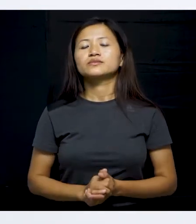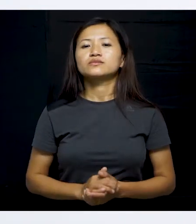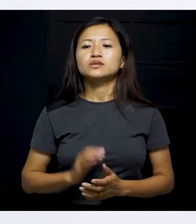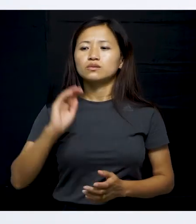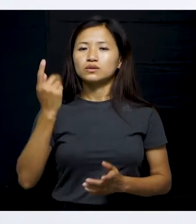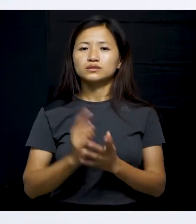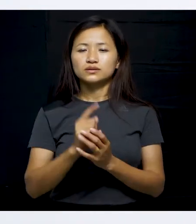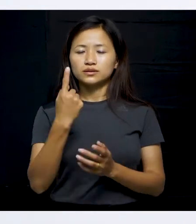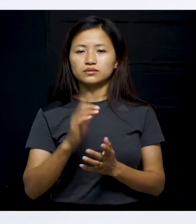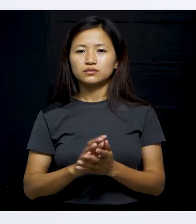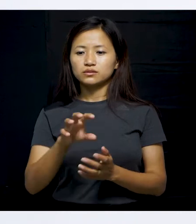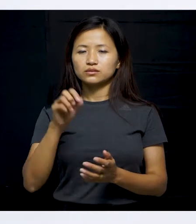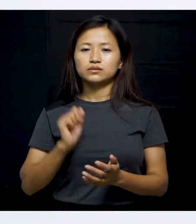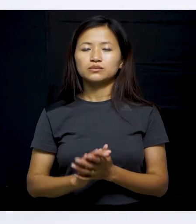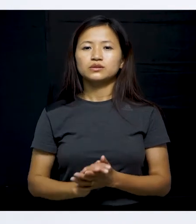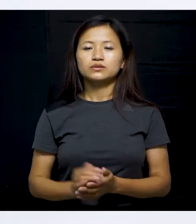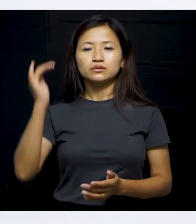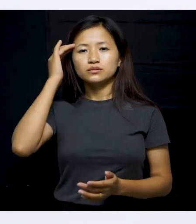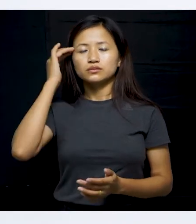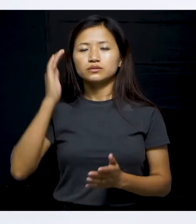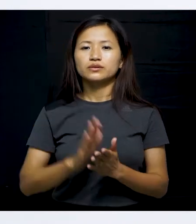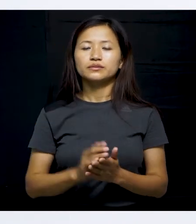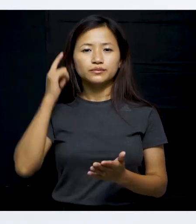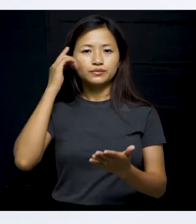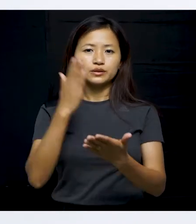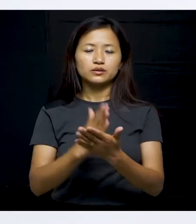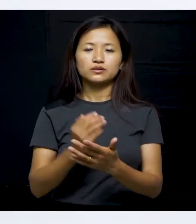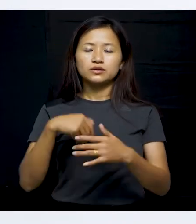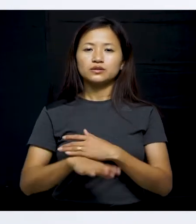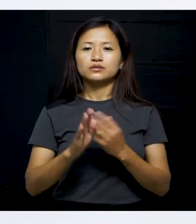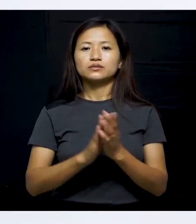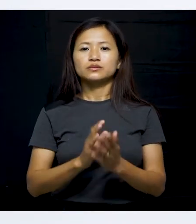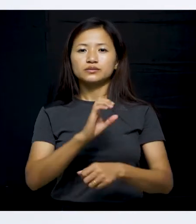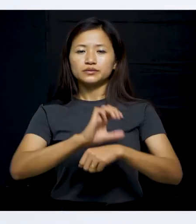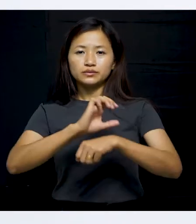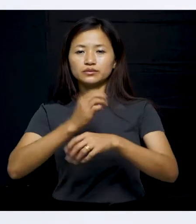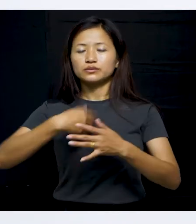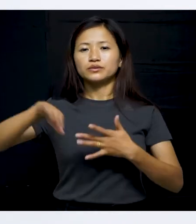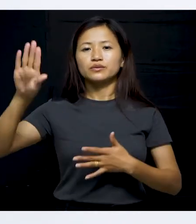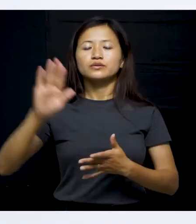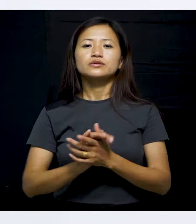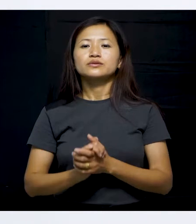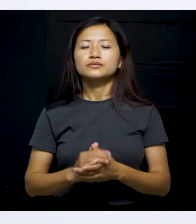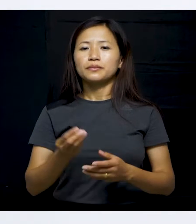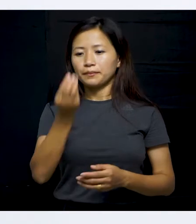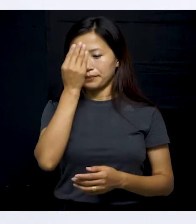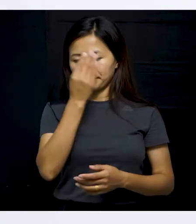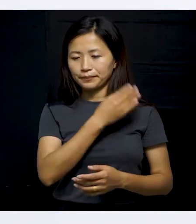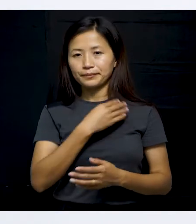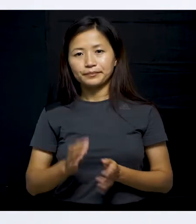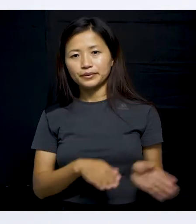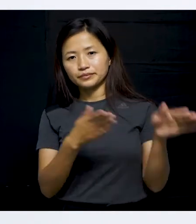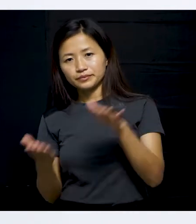once they got the knowledge about Christianity, they started believing in Christianity and they went for baptism. Since